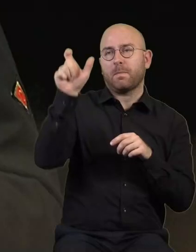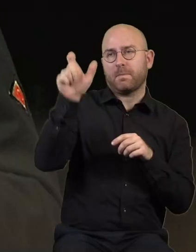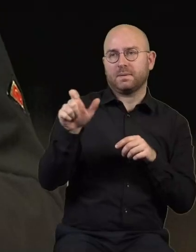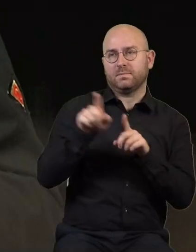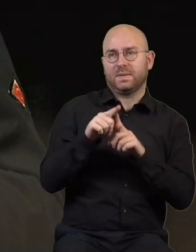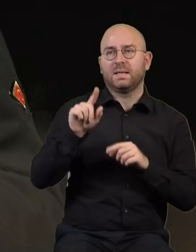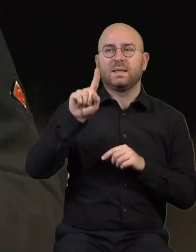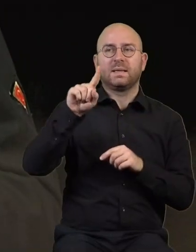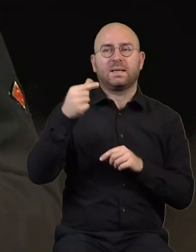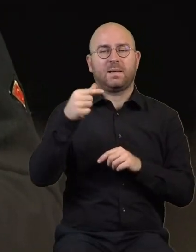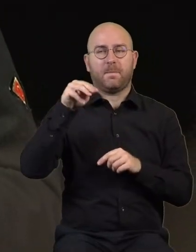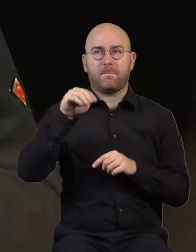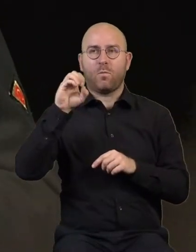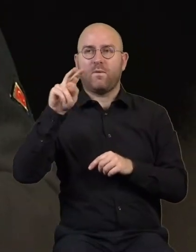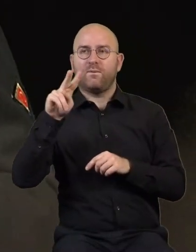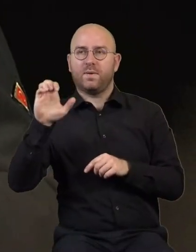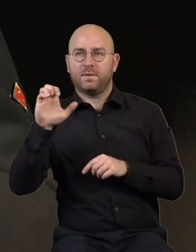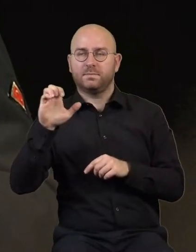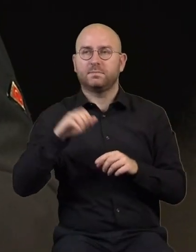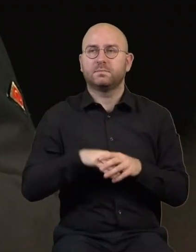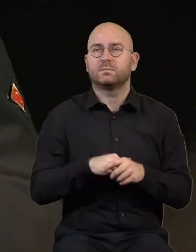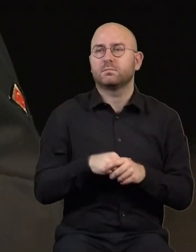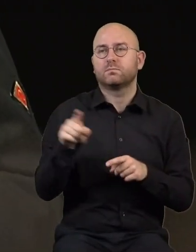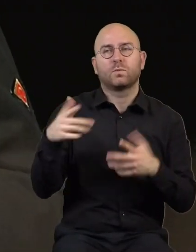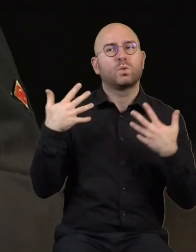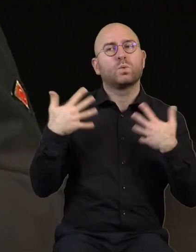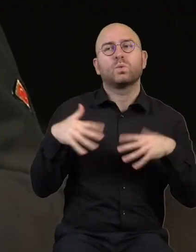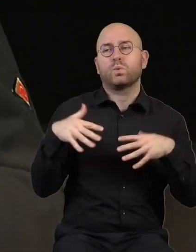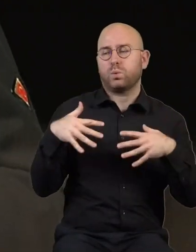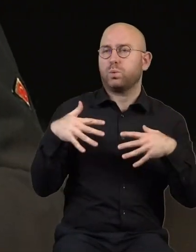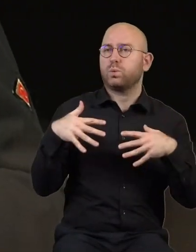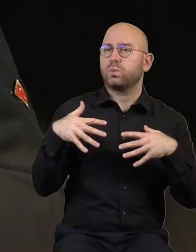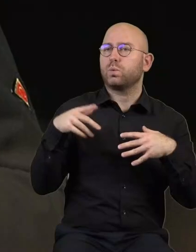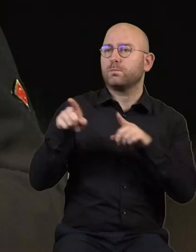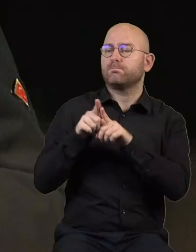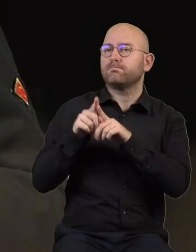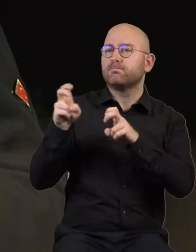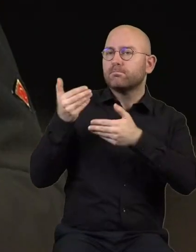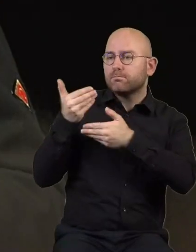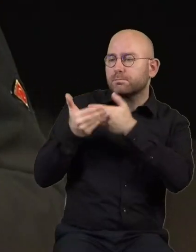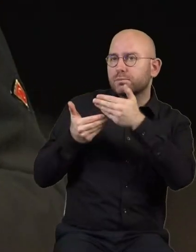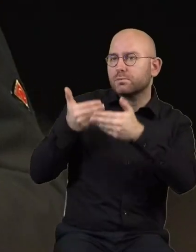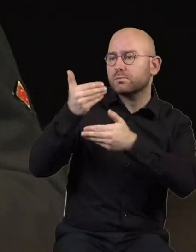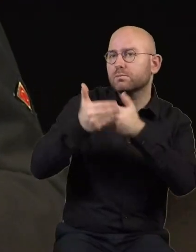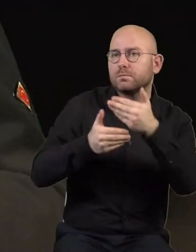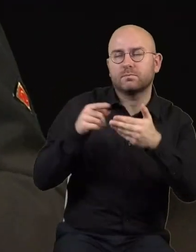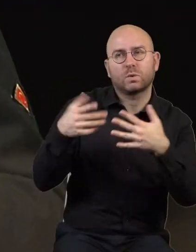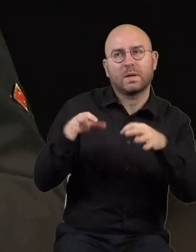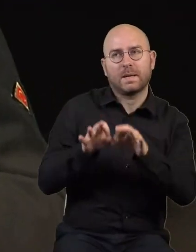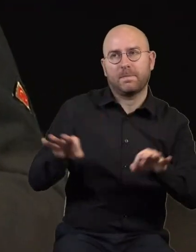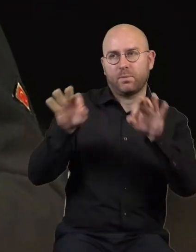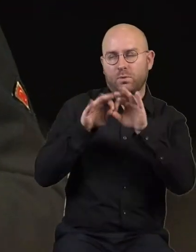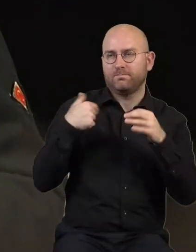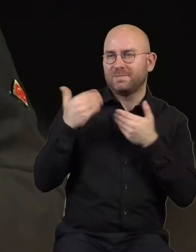one of the buzzwords within EU, is taken into account. So when member states get funding or